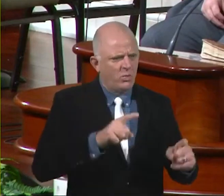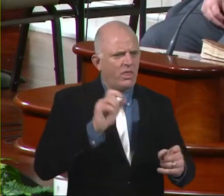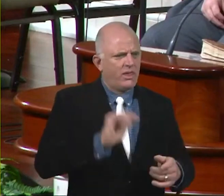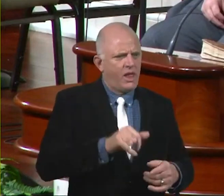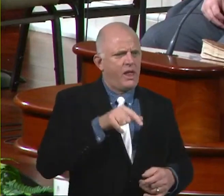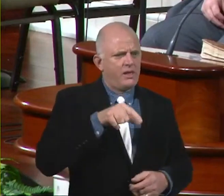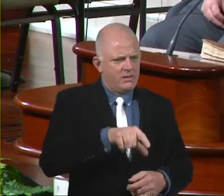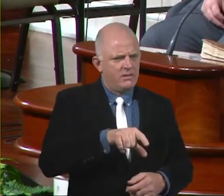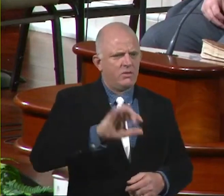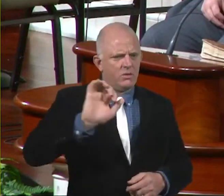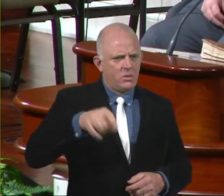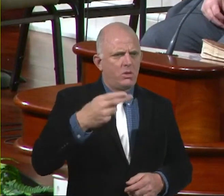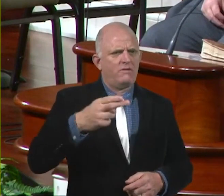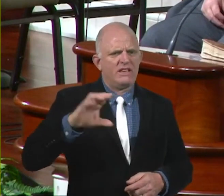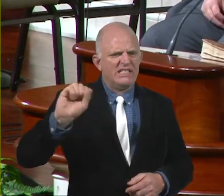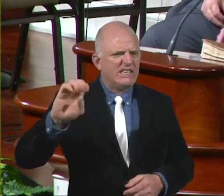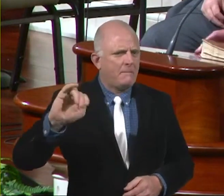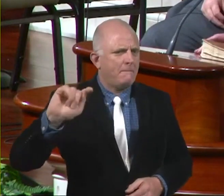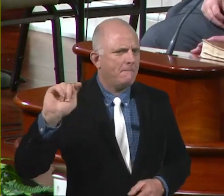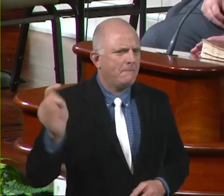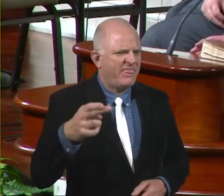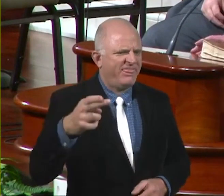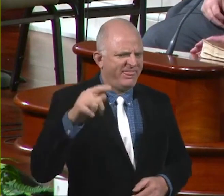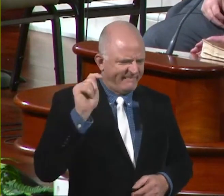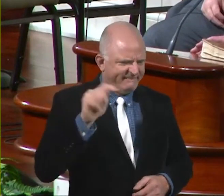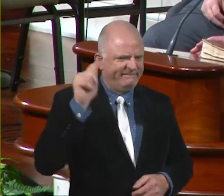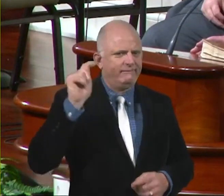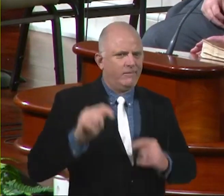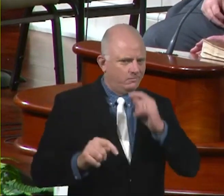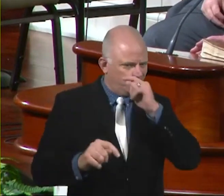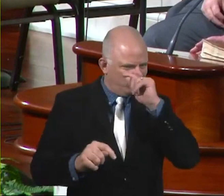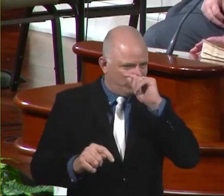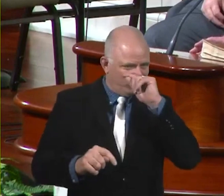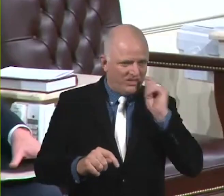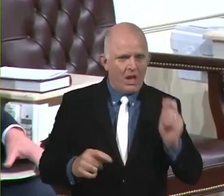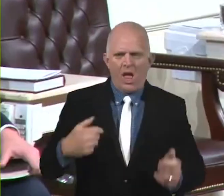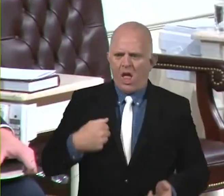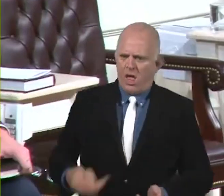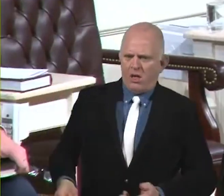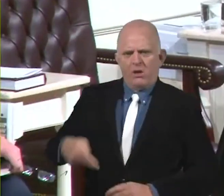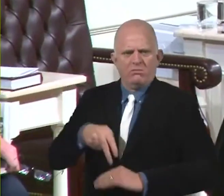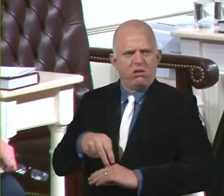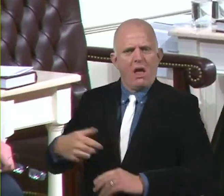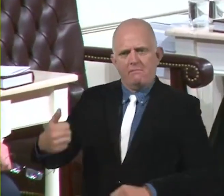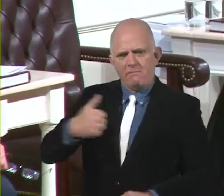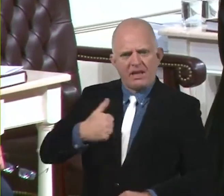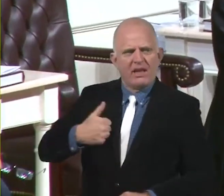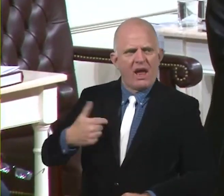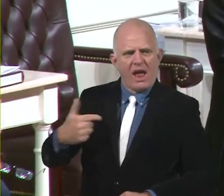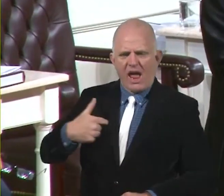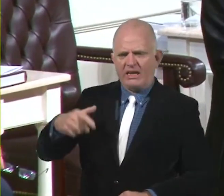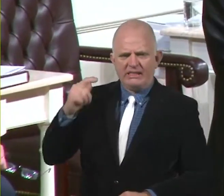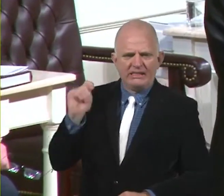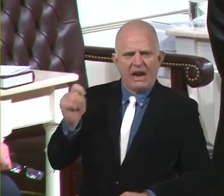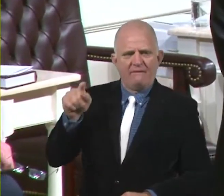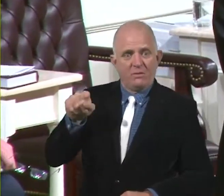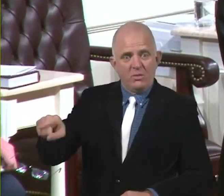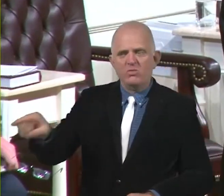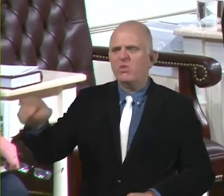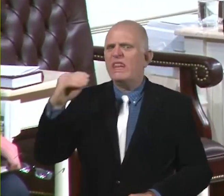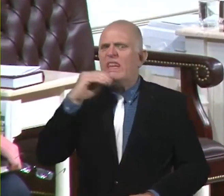Joseph Smith. And I stood up about as high as I could, and I said, I testify to you, you a